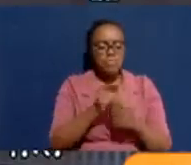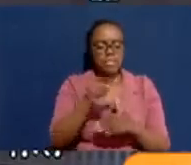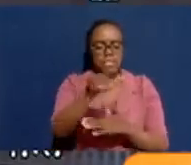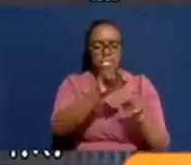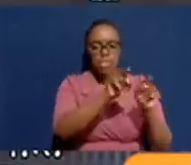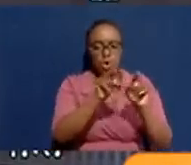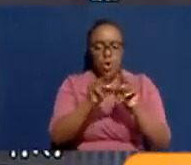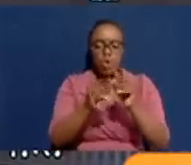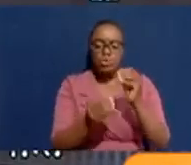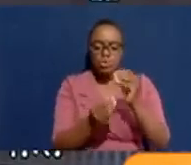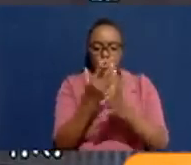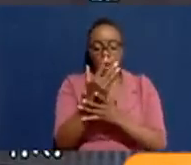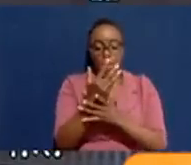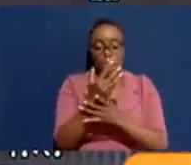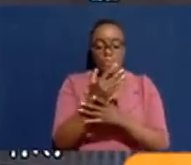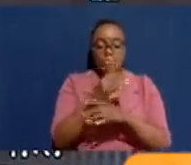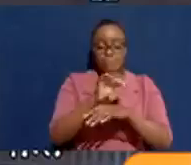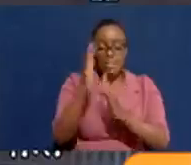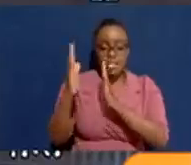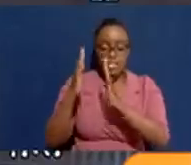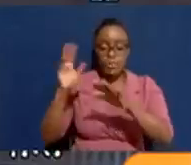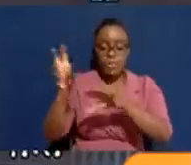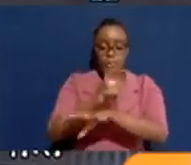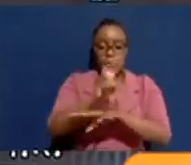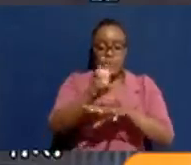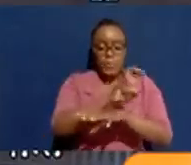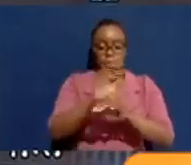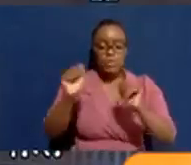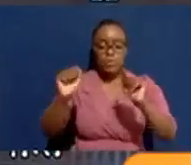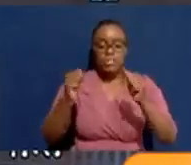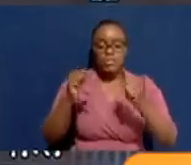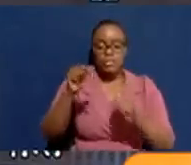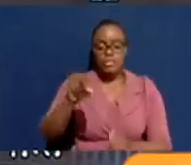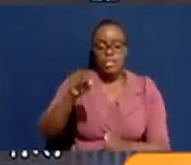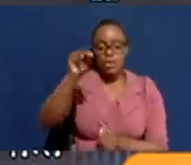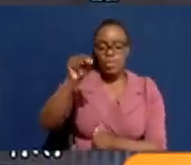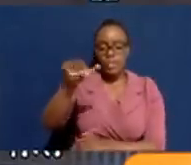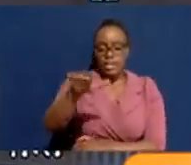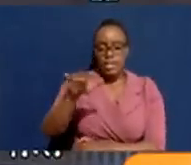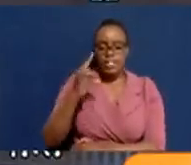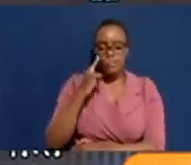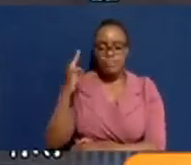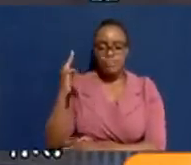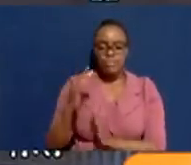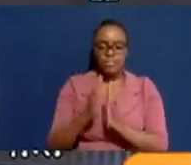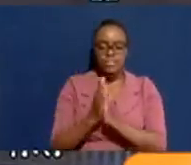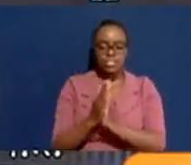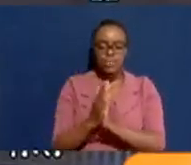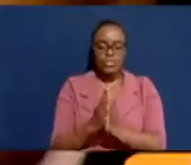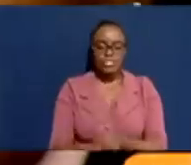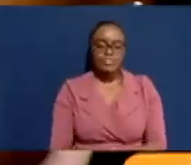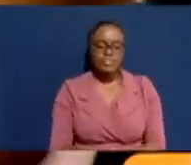as well as to establish round-the-clock security patrols to secure the north. Stephen Leto now reports.